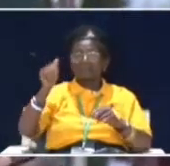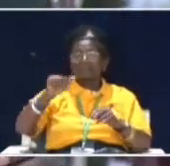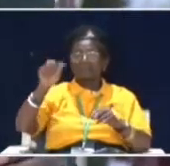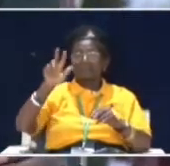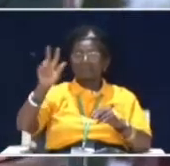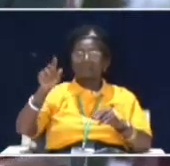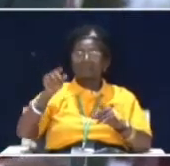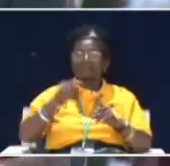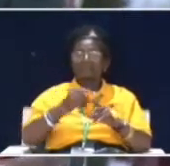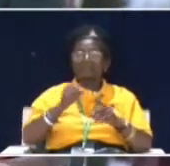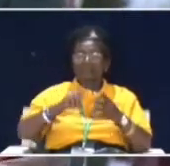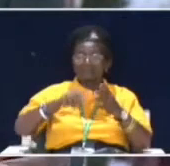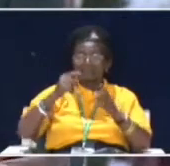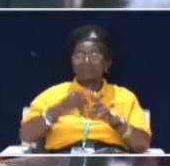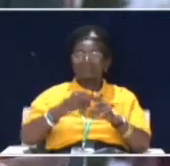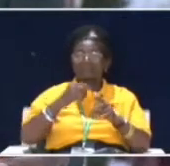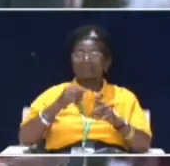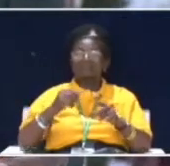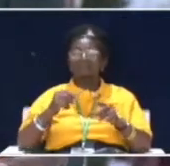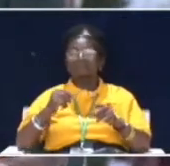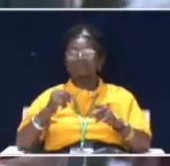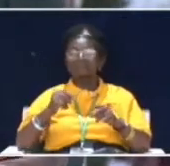22.